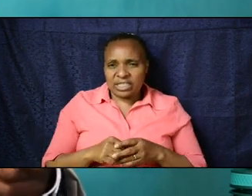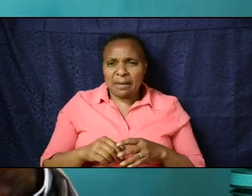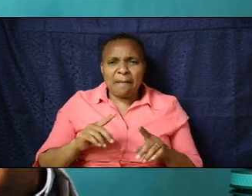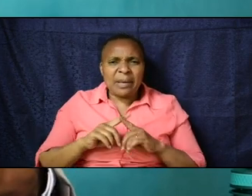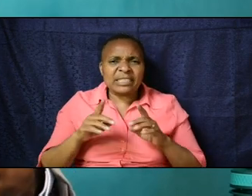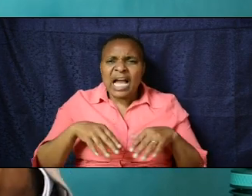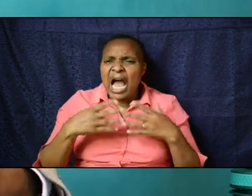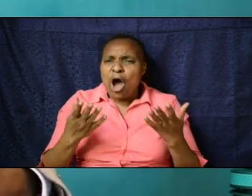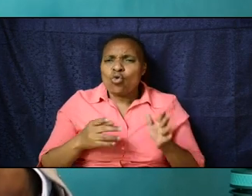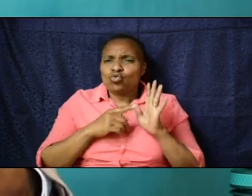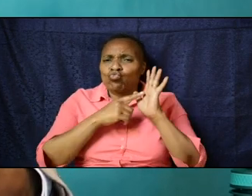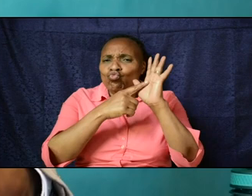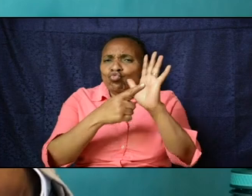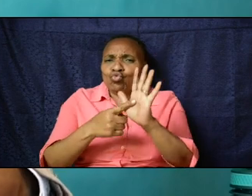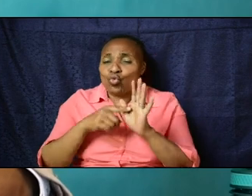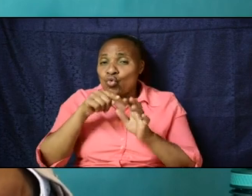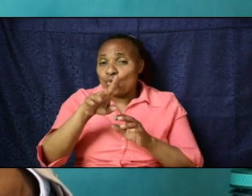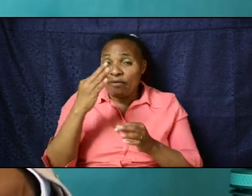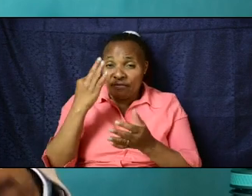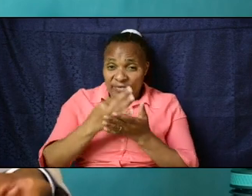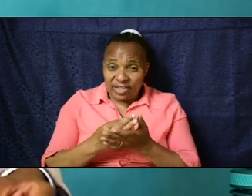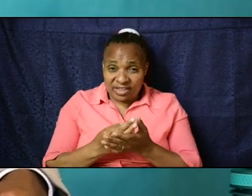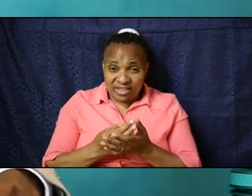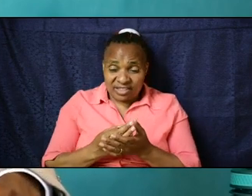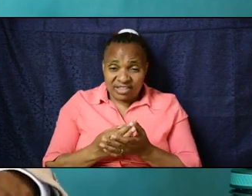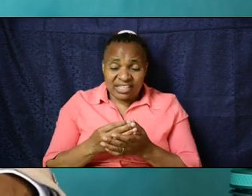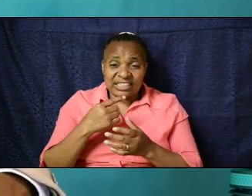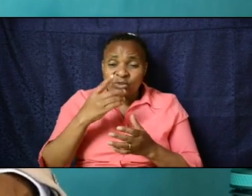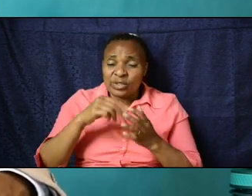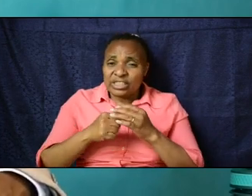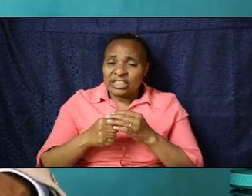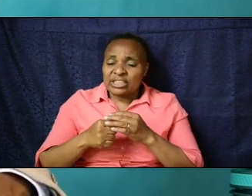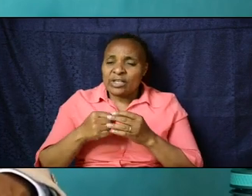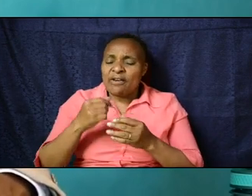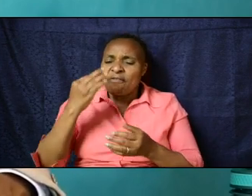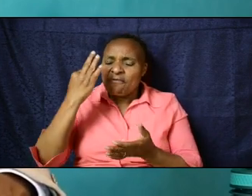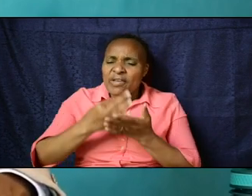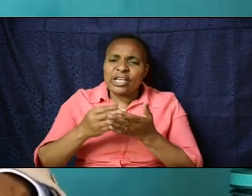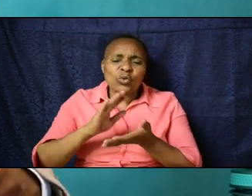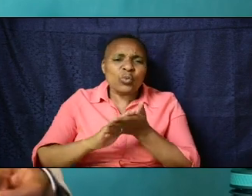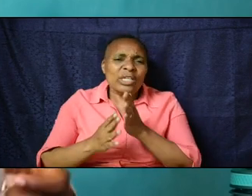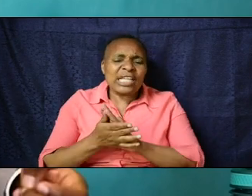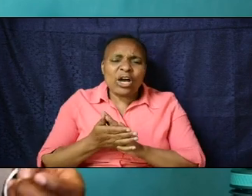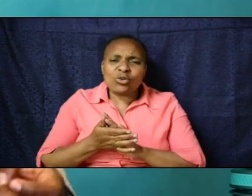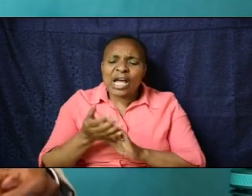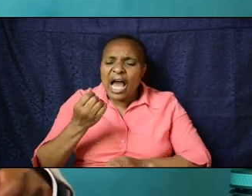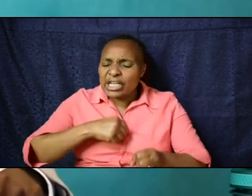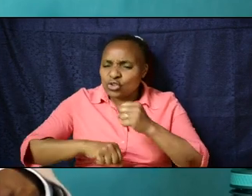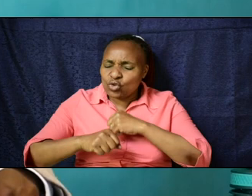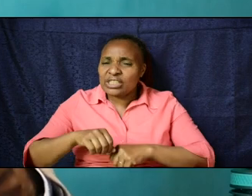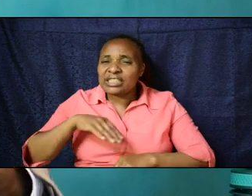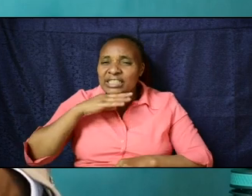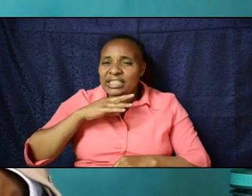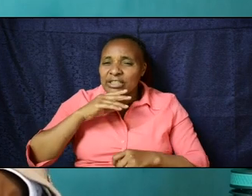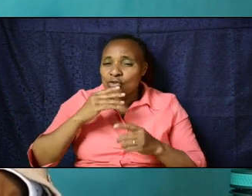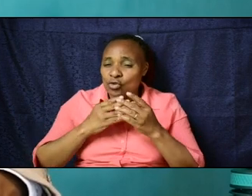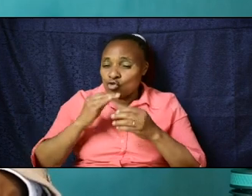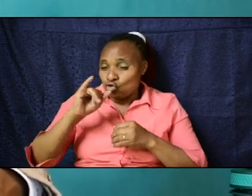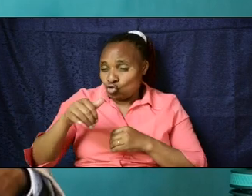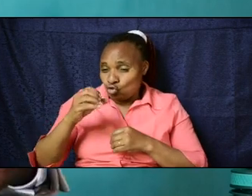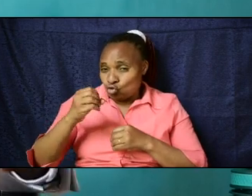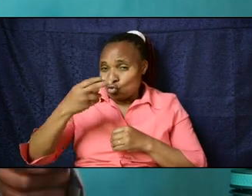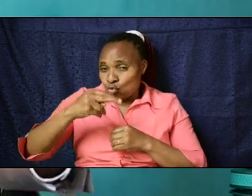do we really show our faith? You know, James said that faith without actions is dead, right? We are saved by grace through